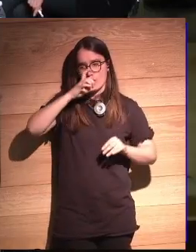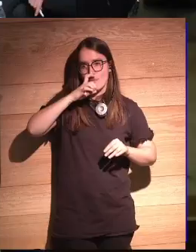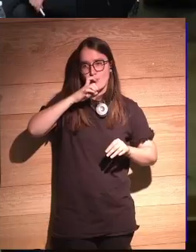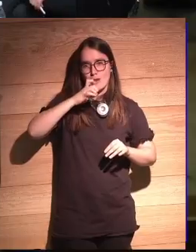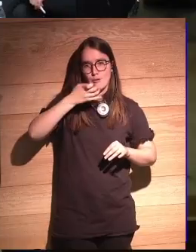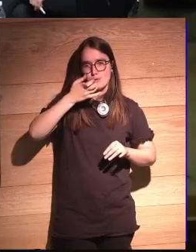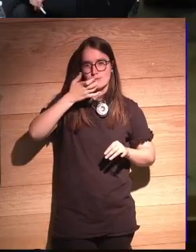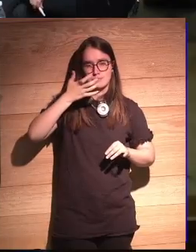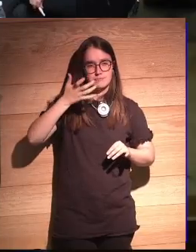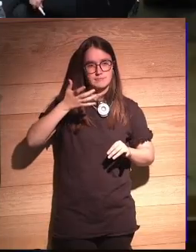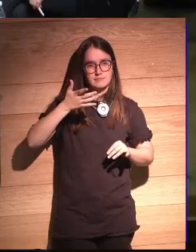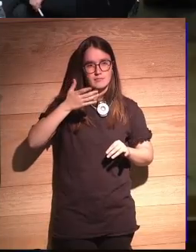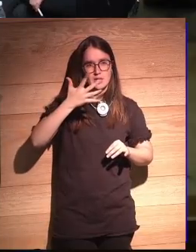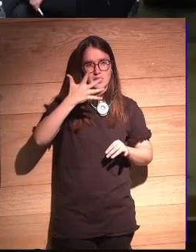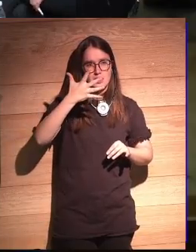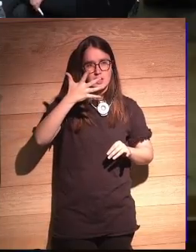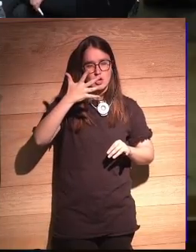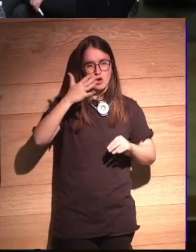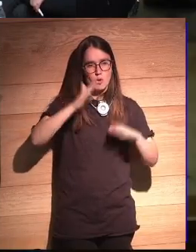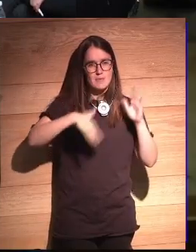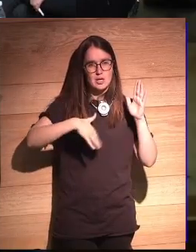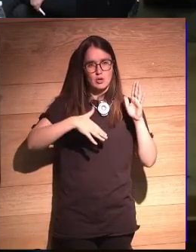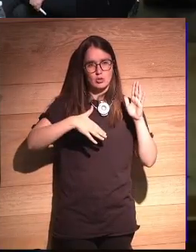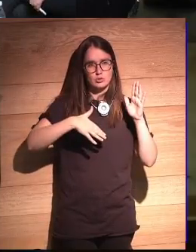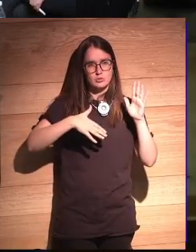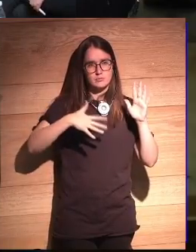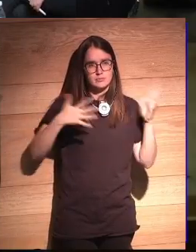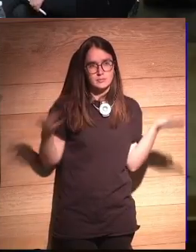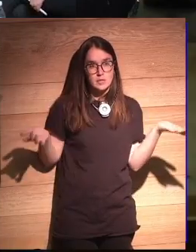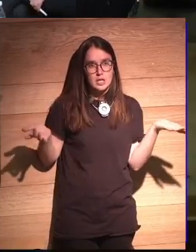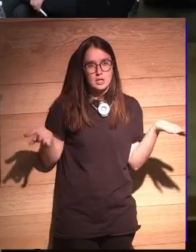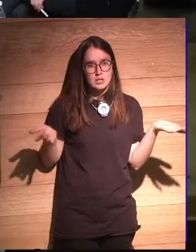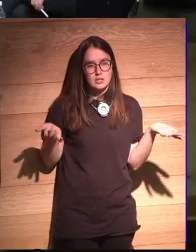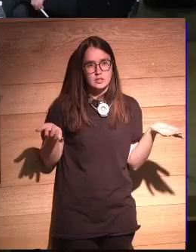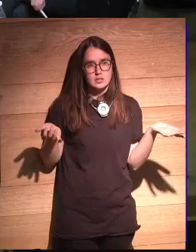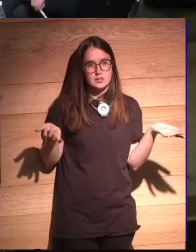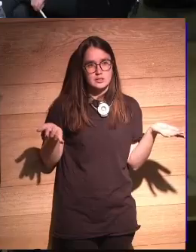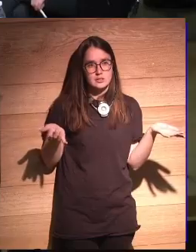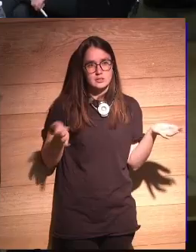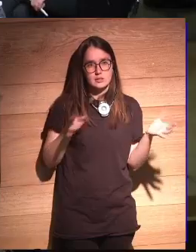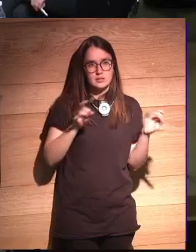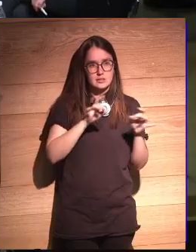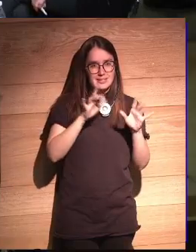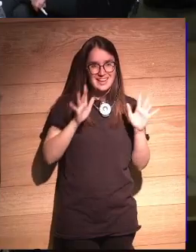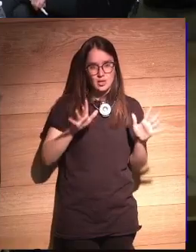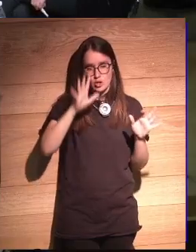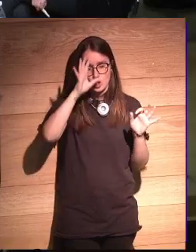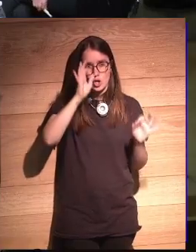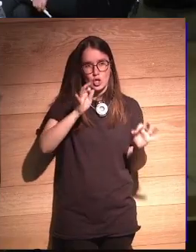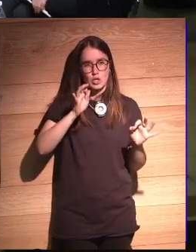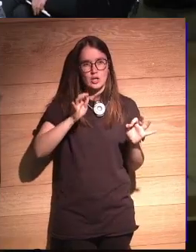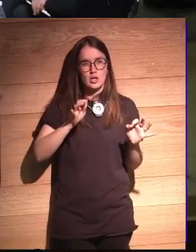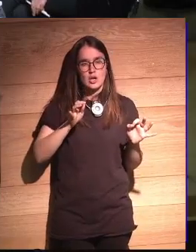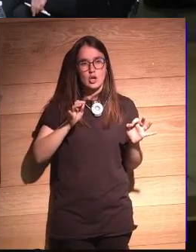persons was ridiculous. It was below 5%, and I think that